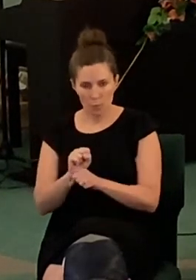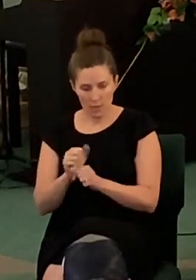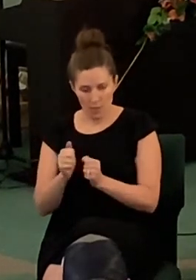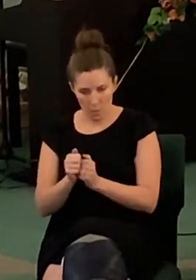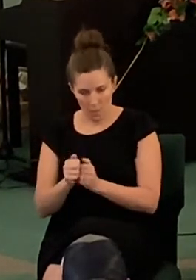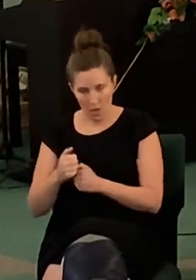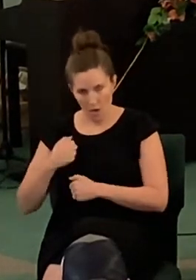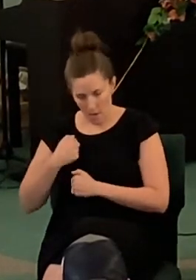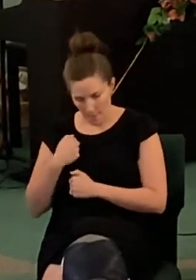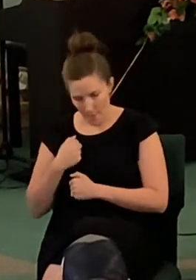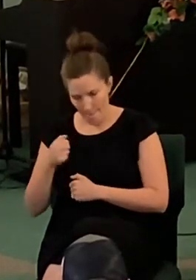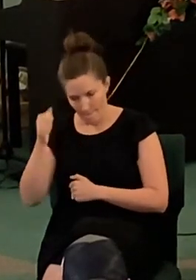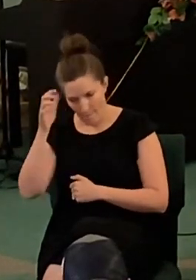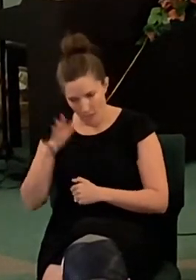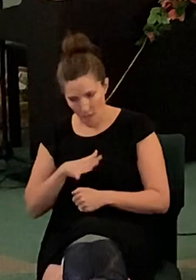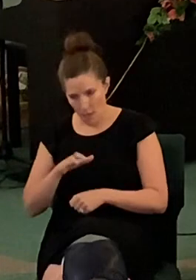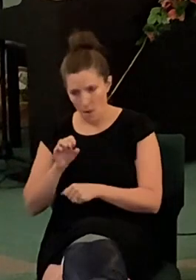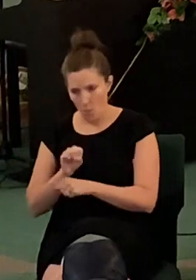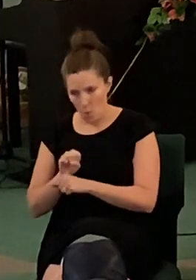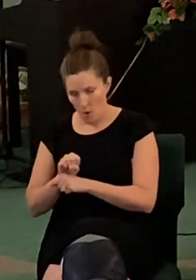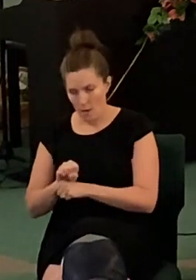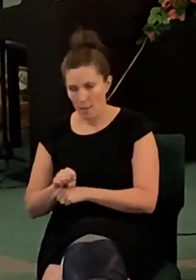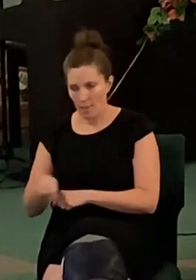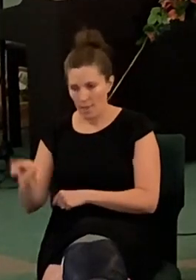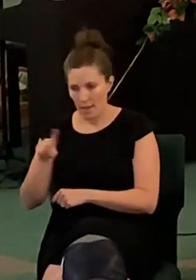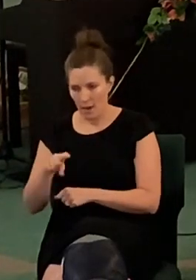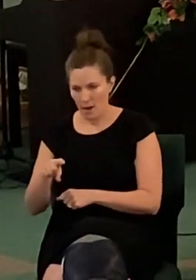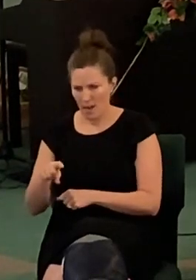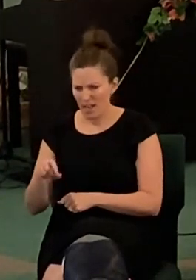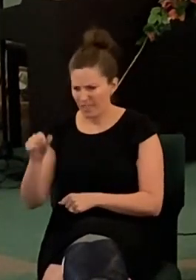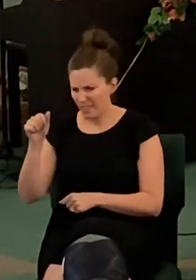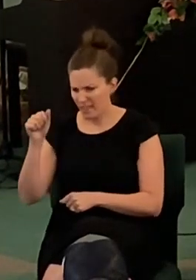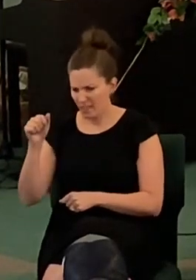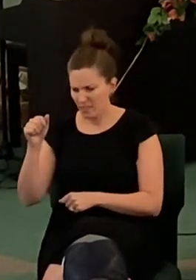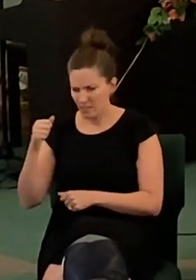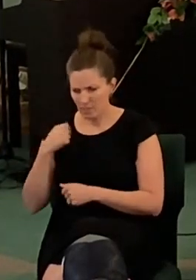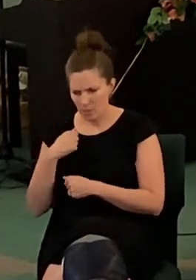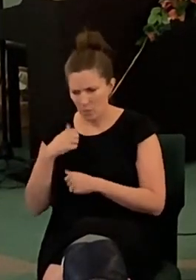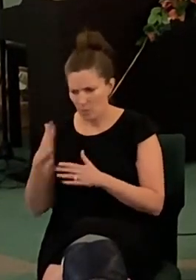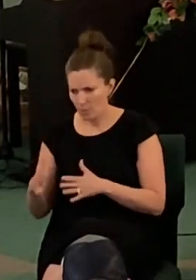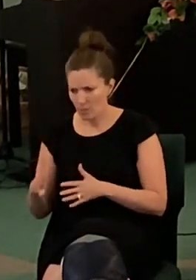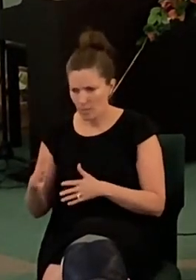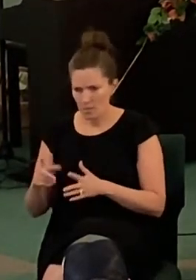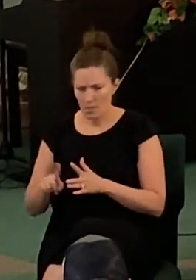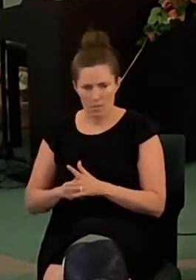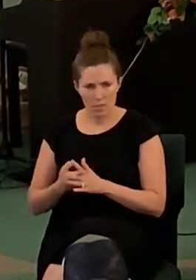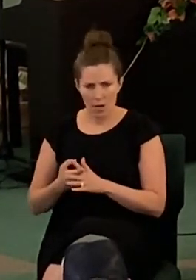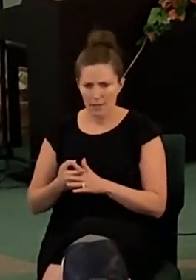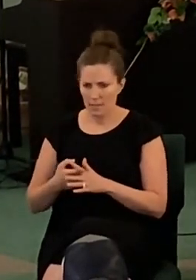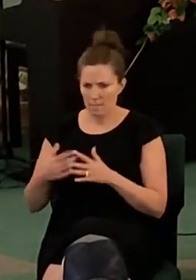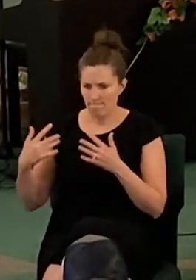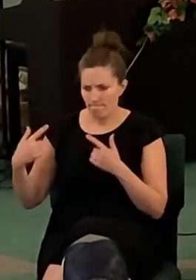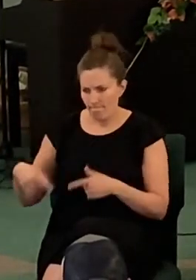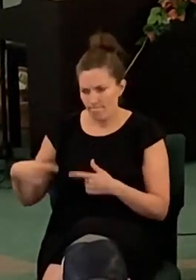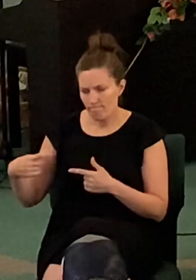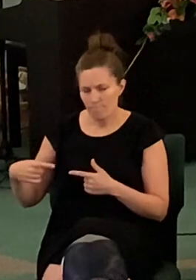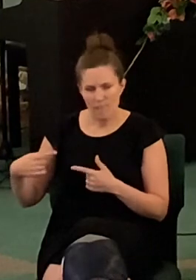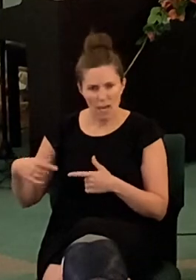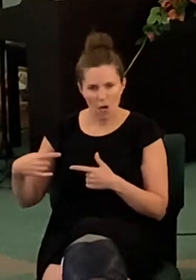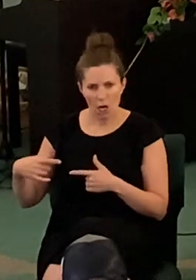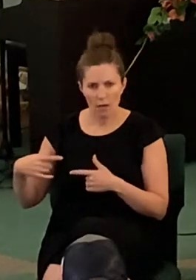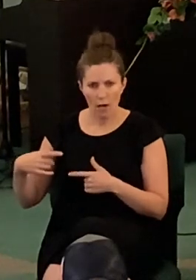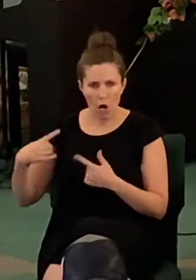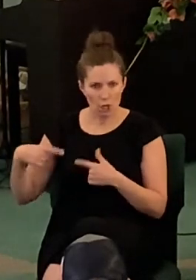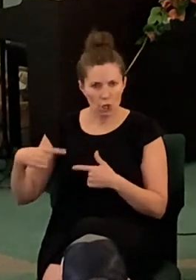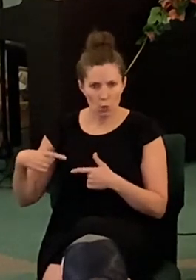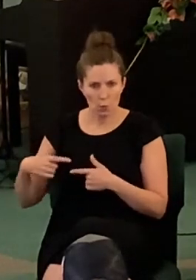getting grumpy and grouchy and starting to fight with each other and bicker, and they were having problems. So there's a story about how